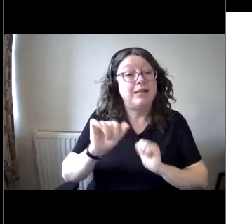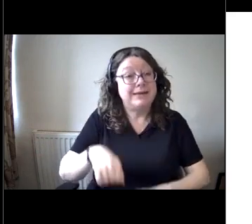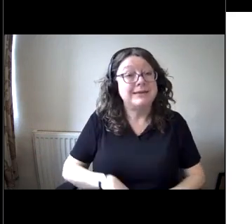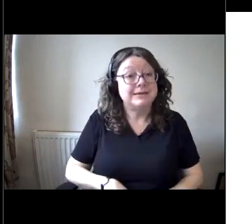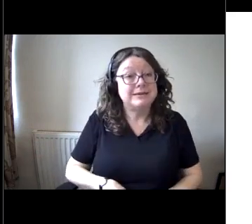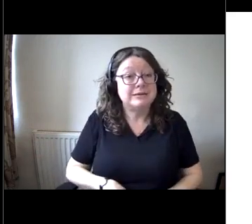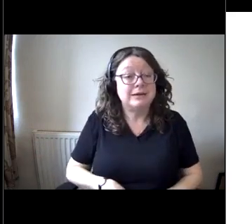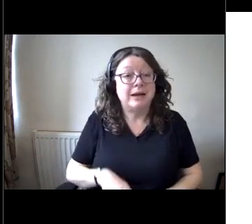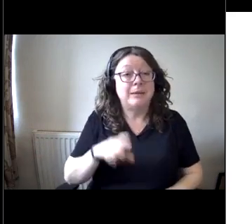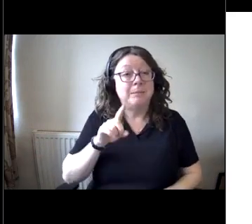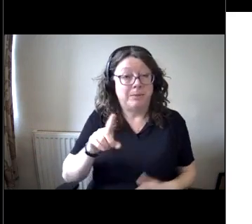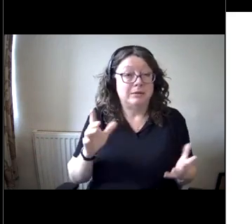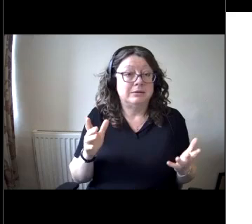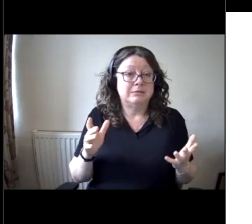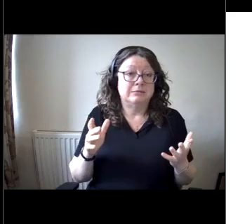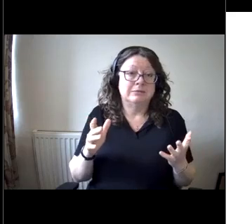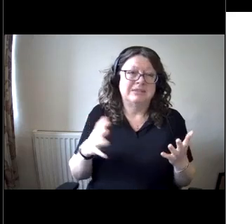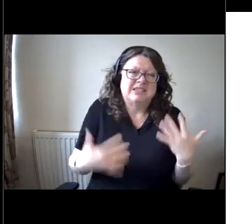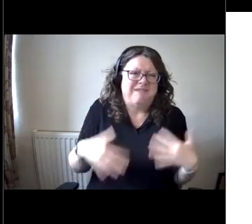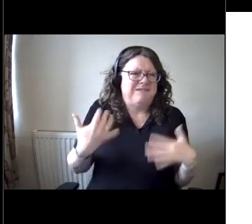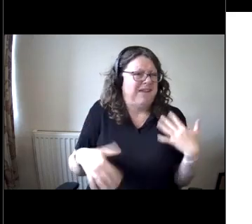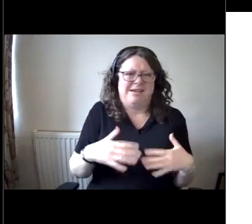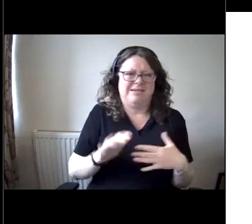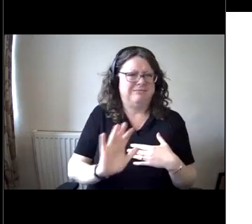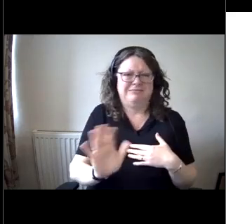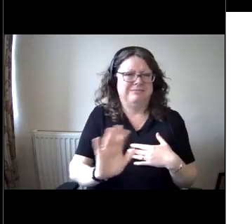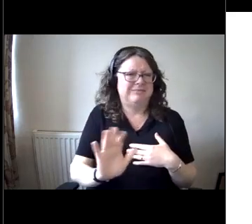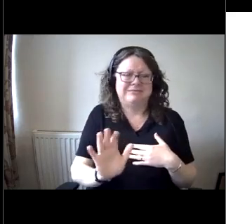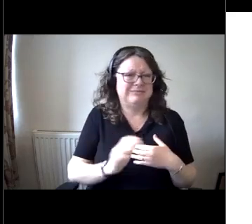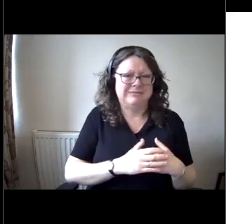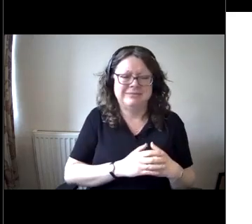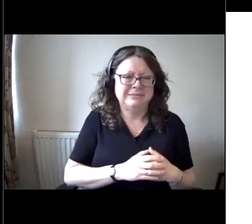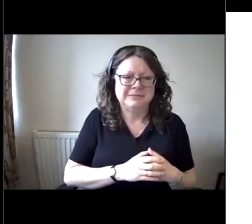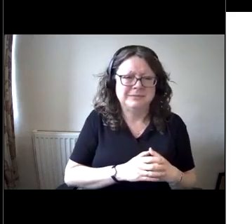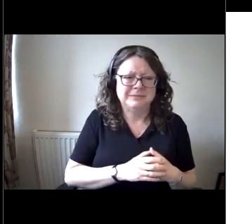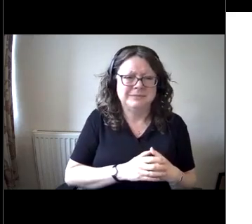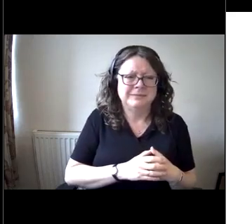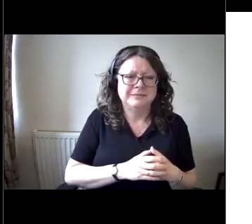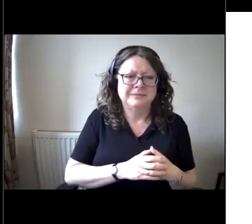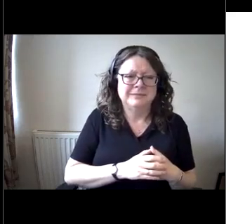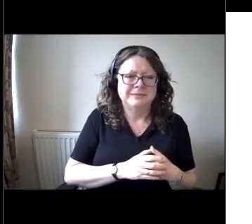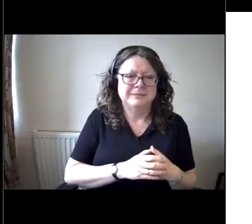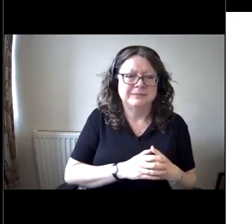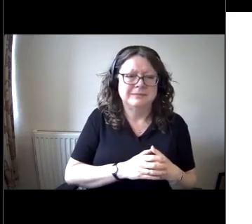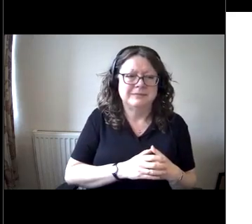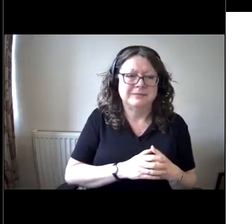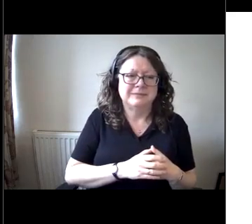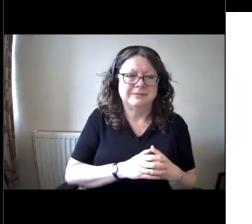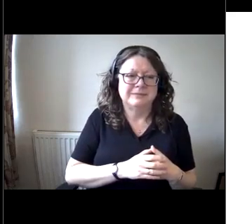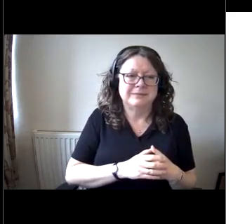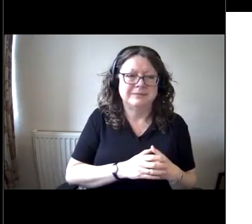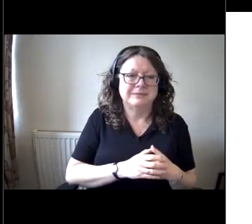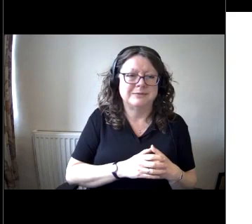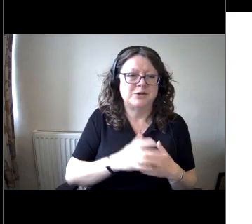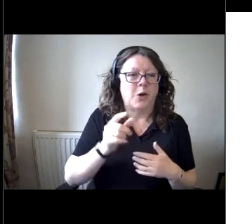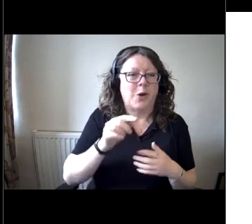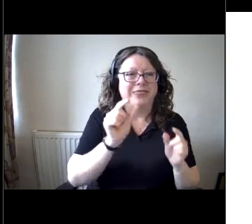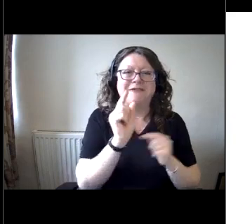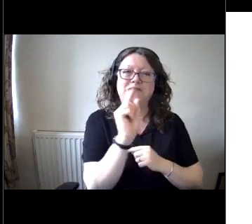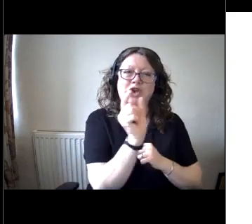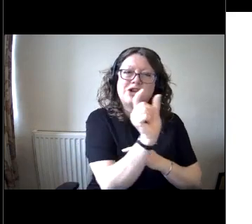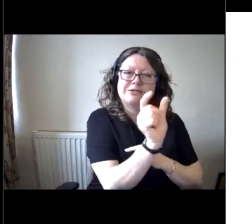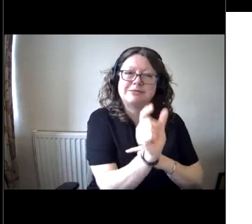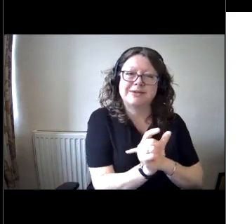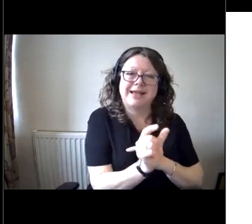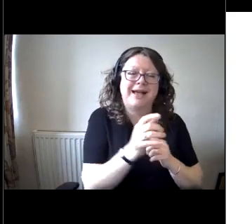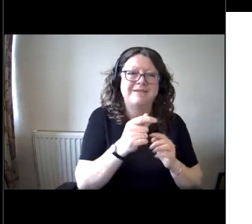not necessarily suffering from it in and of itself. So we've got that little scalpel up there just to